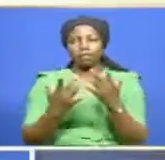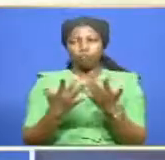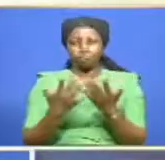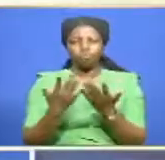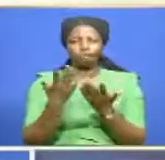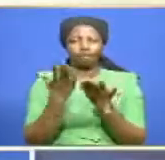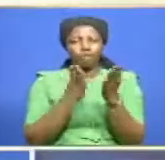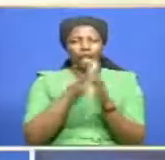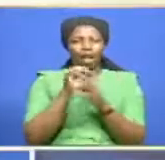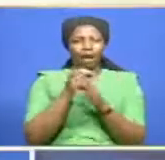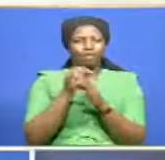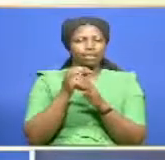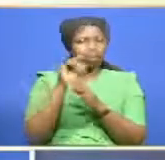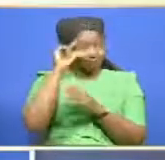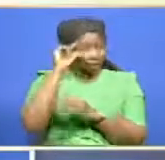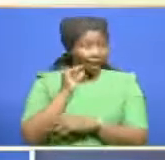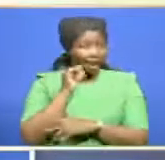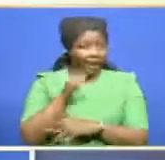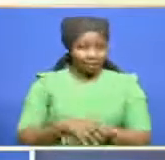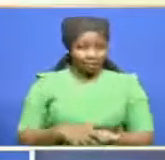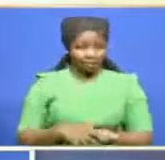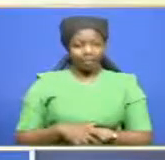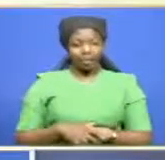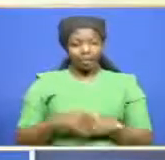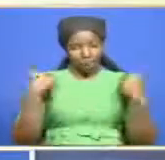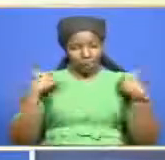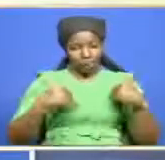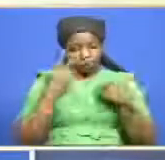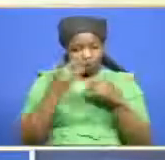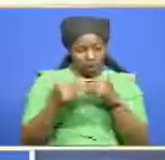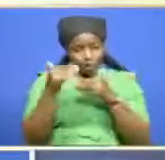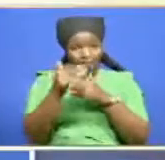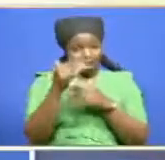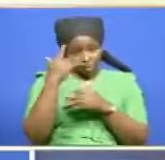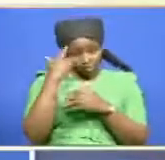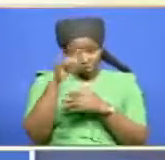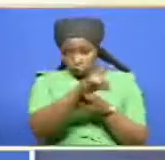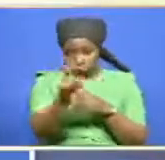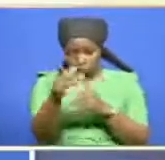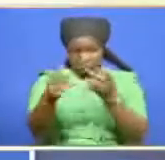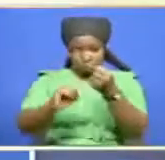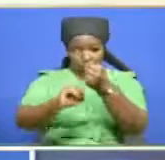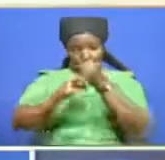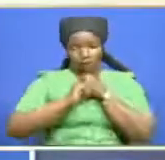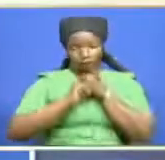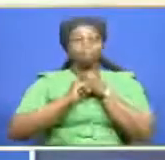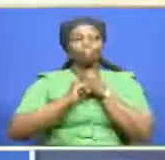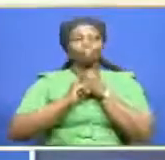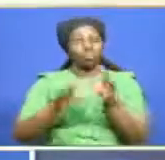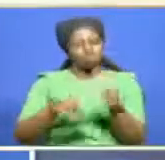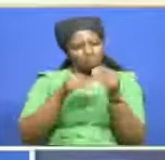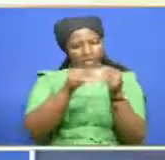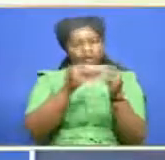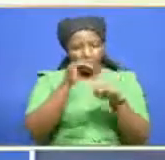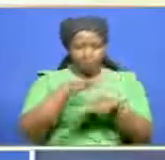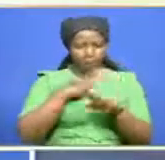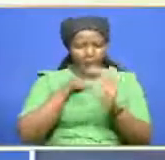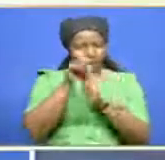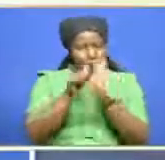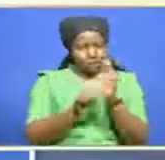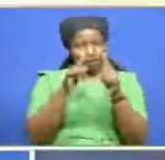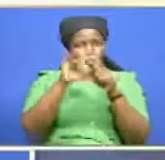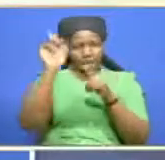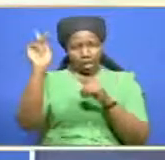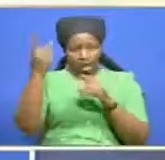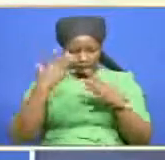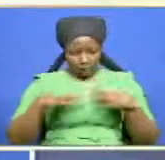forward to you also supporting me to be able to deliver on my agenda for the people and the Republic of Kenya. And mine is to wish